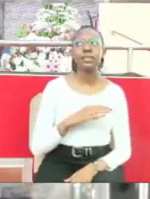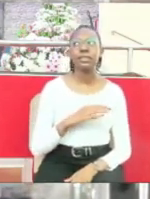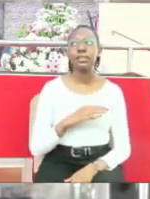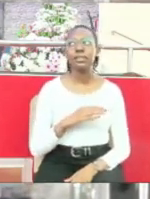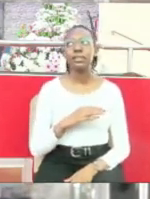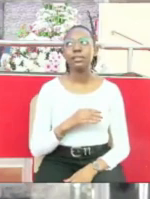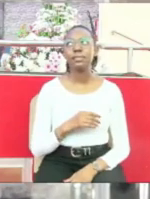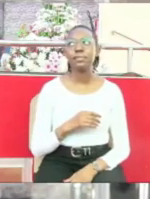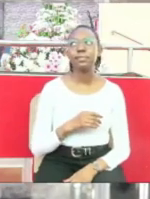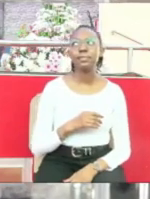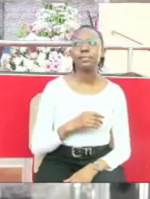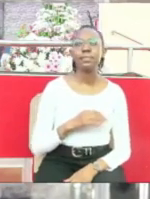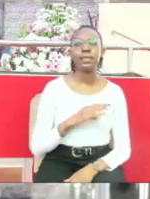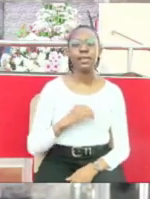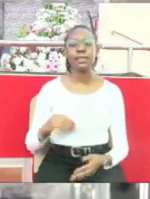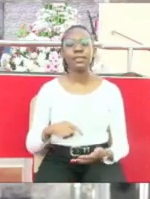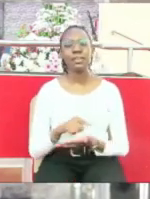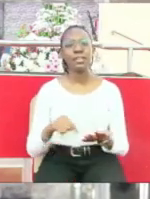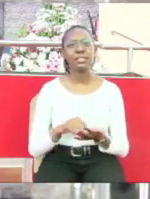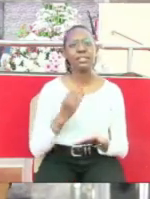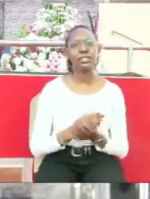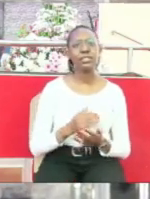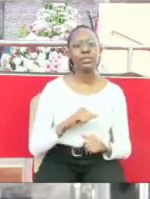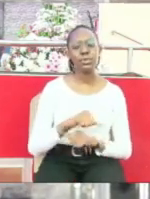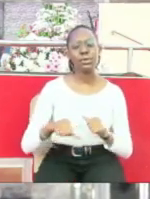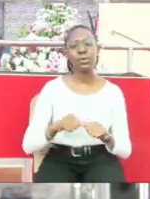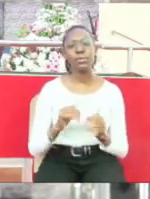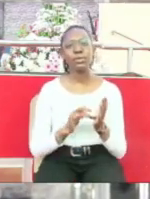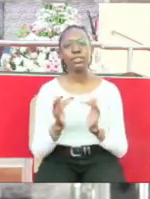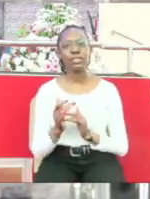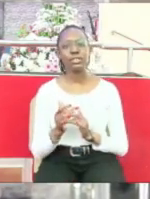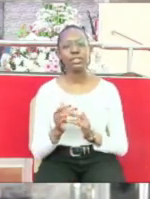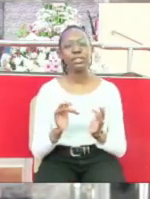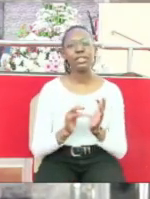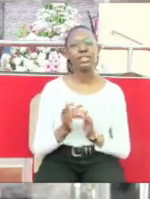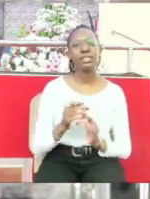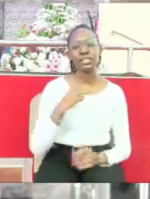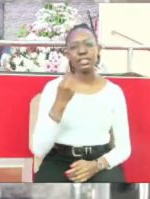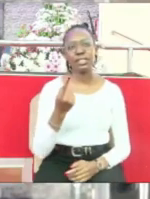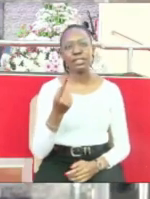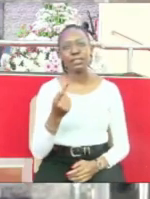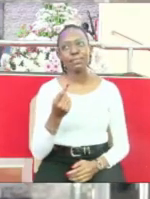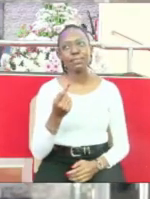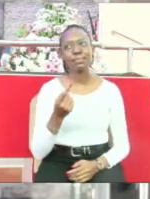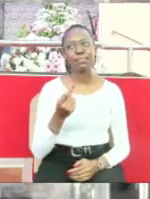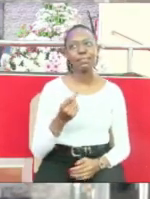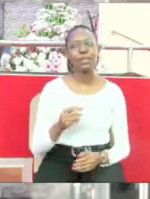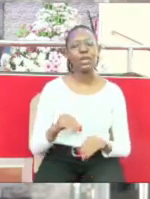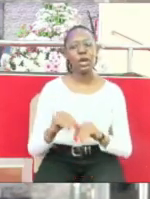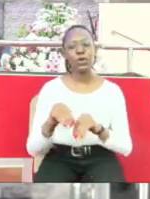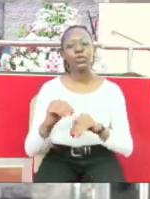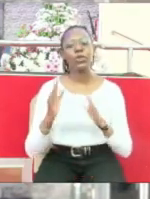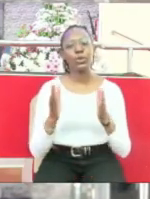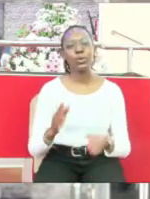is true about Jesus. Na anasema na ni kweli kumhusu. He says, "My sheep listen to my voice." Anasema kondoo wangu husikiza sauti yangu. I